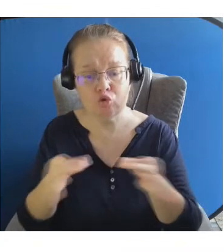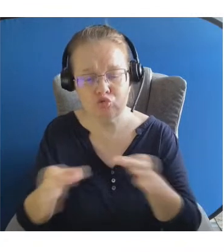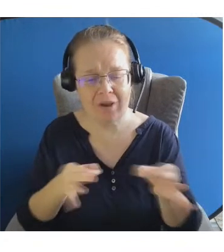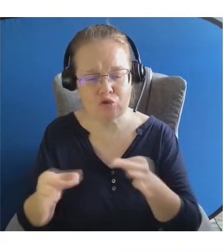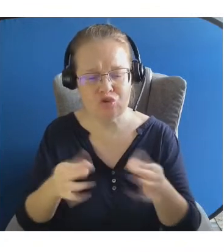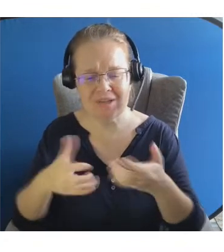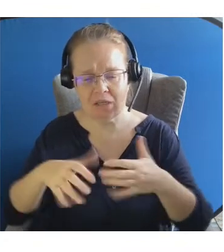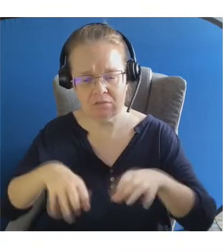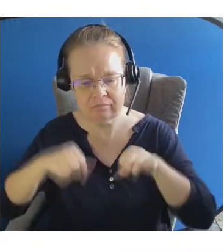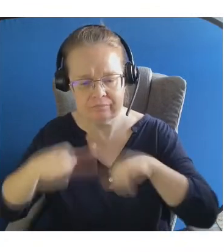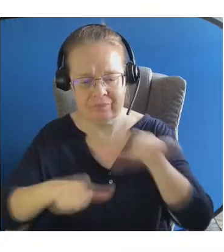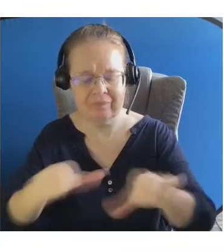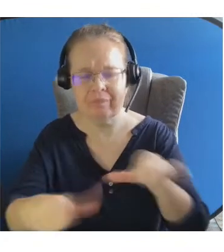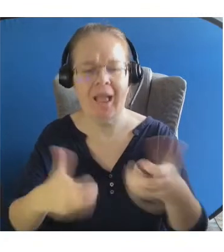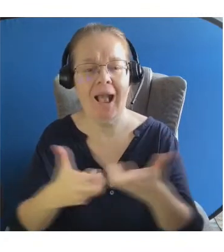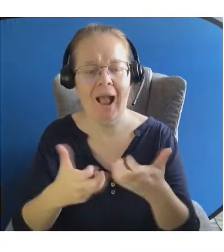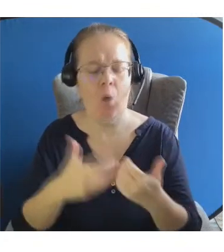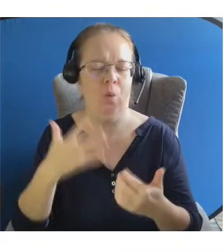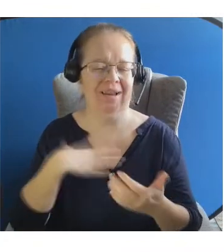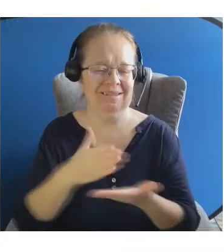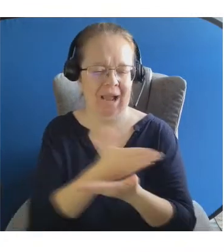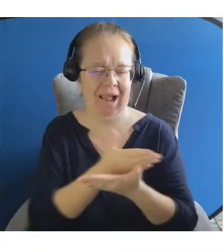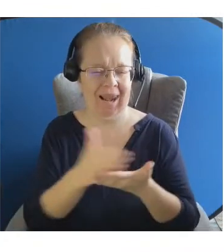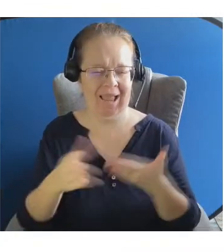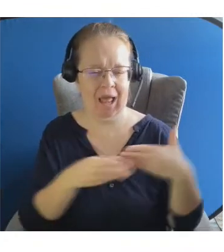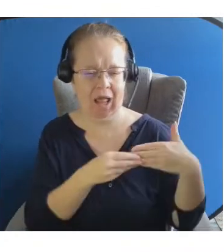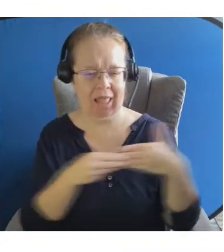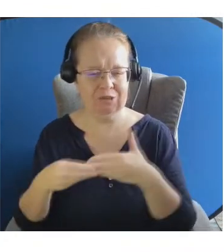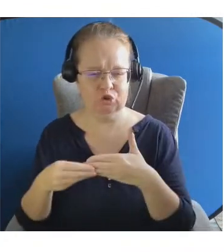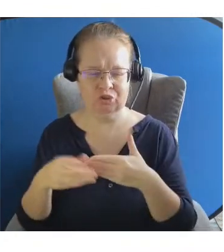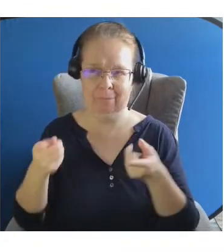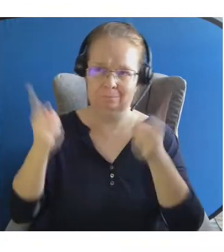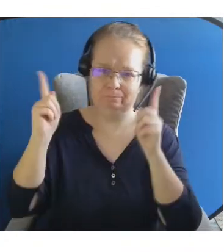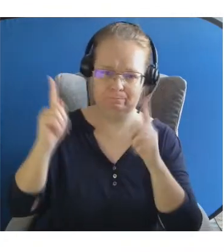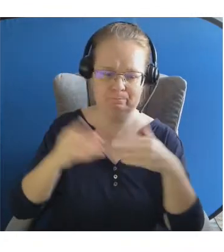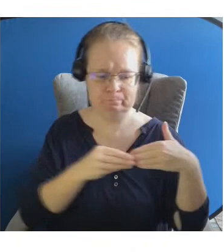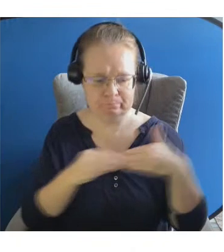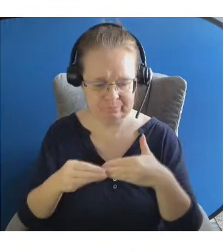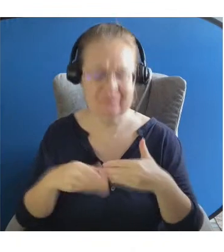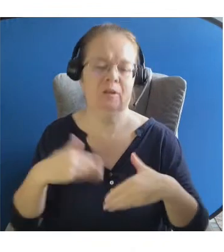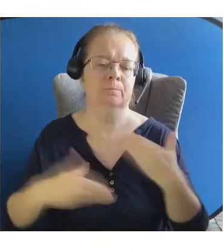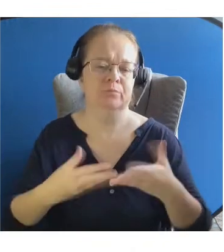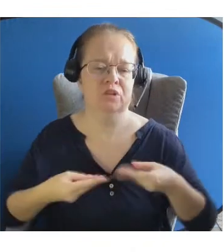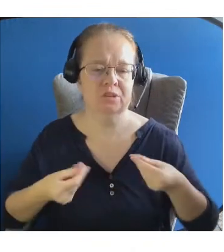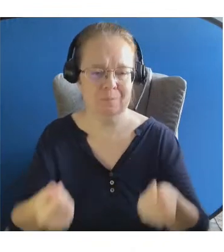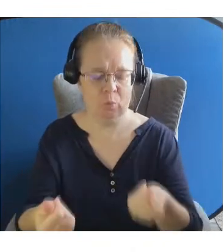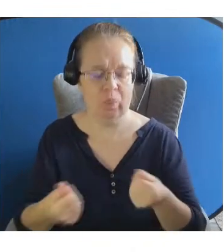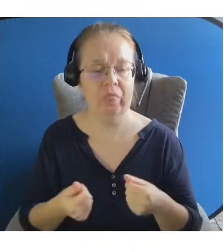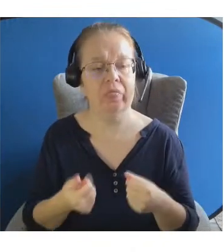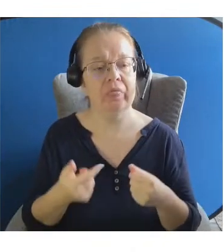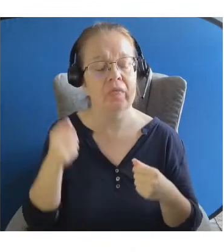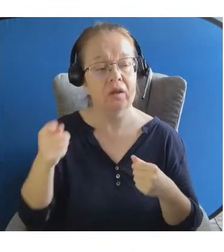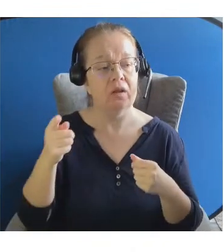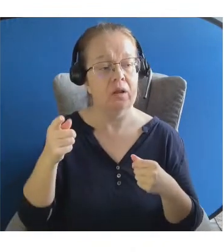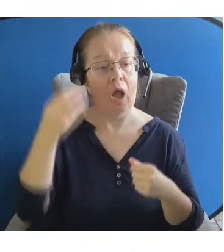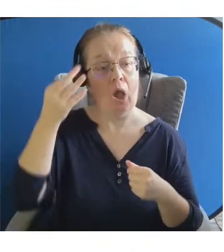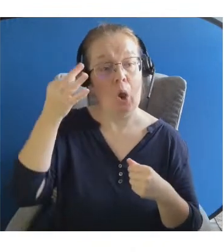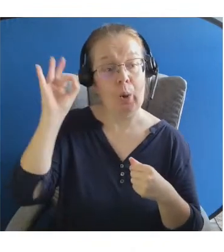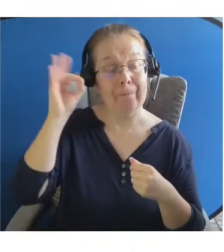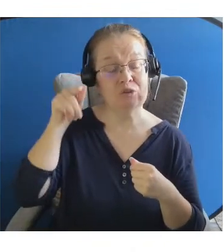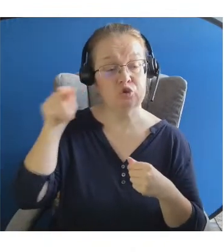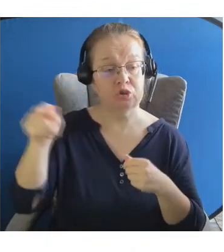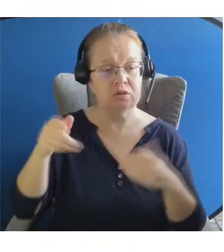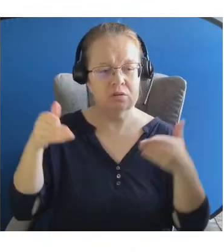leadership. And at the moment, the Commission focal point is in the